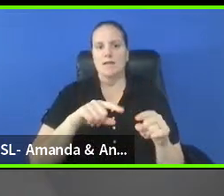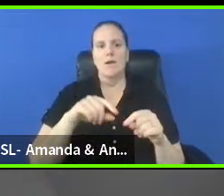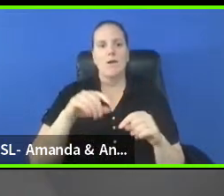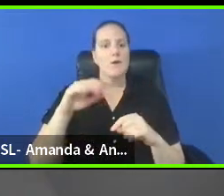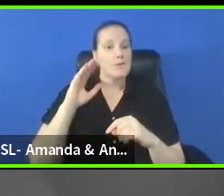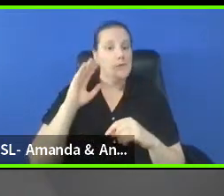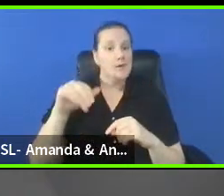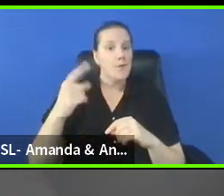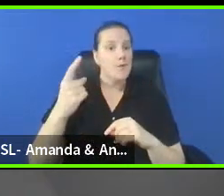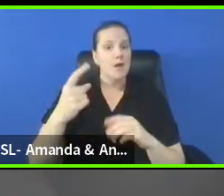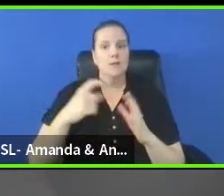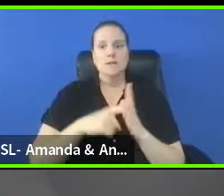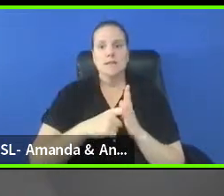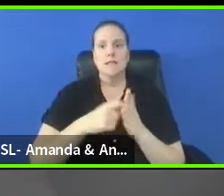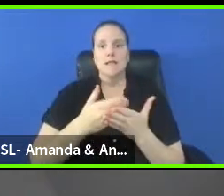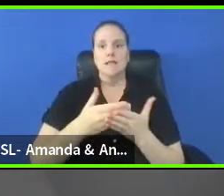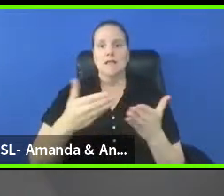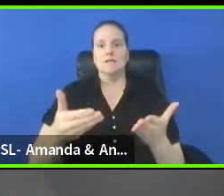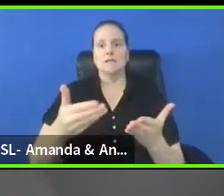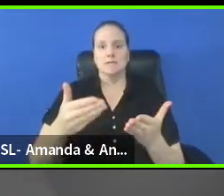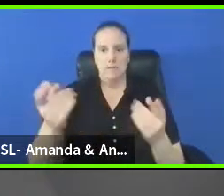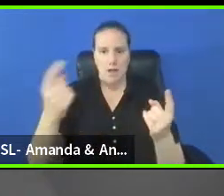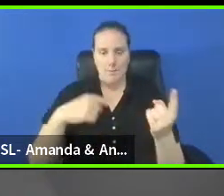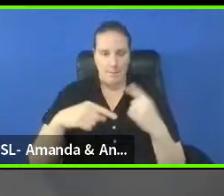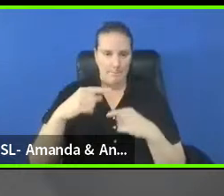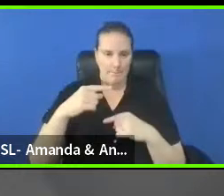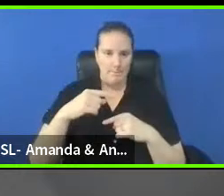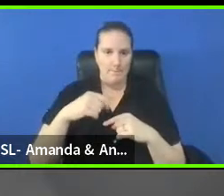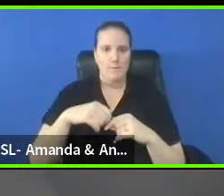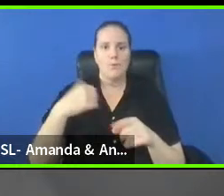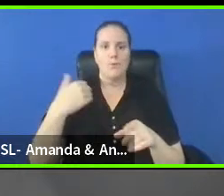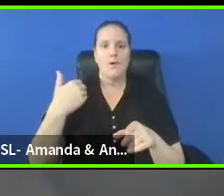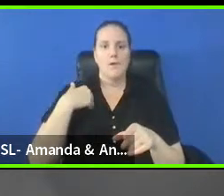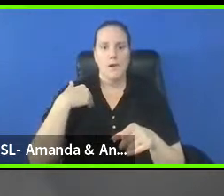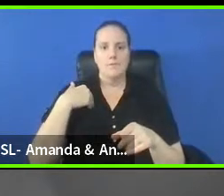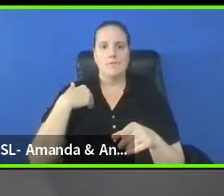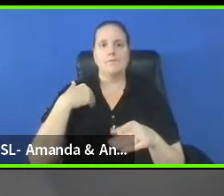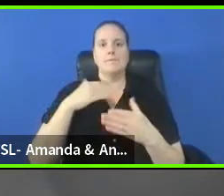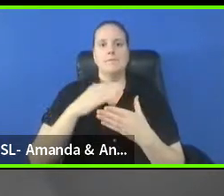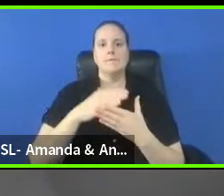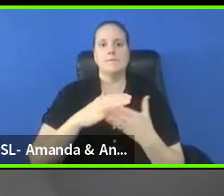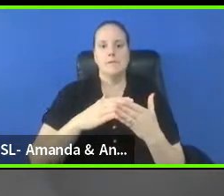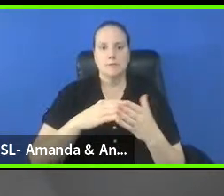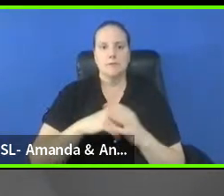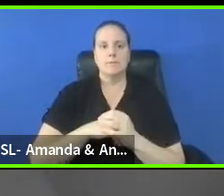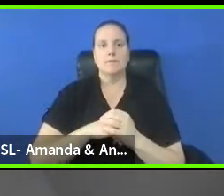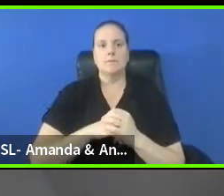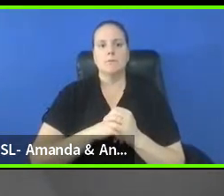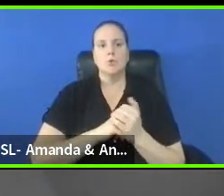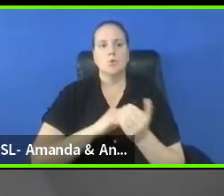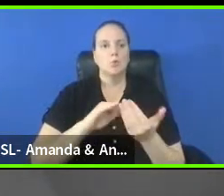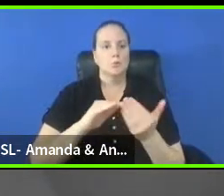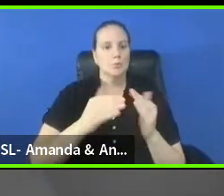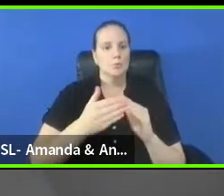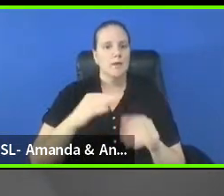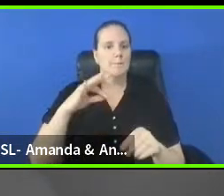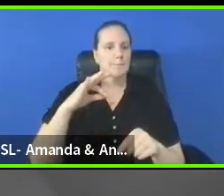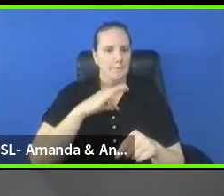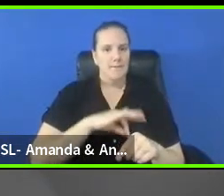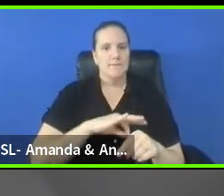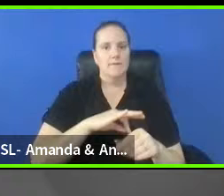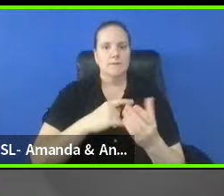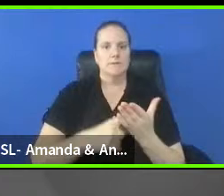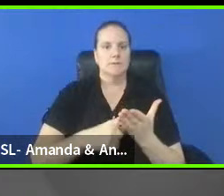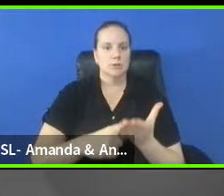one of the key things that's coming up is that we're going to be having some community benefits